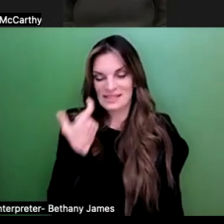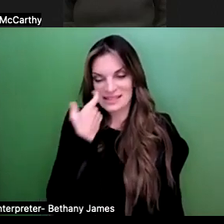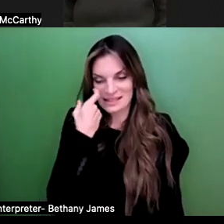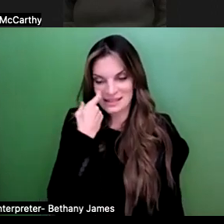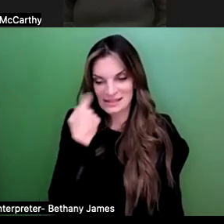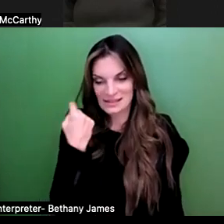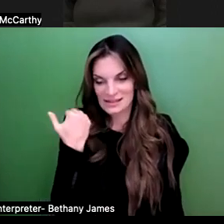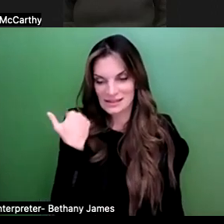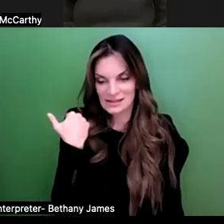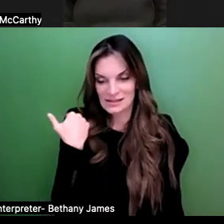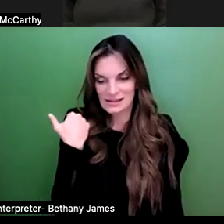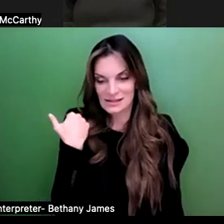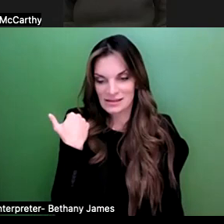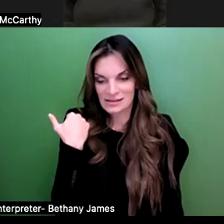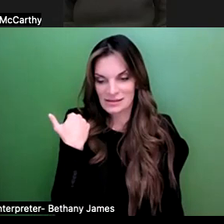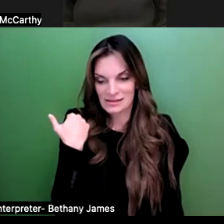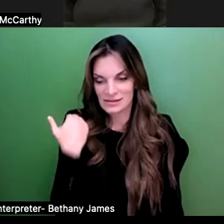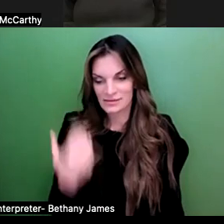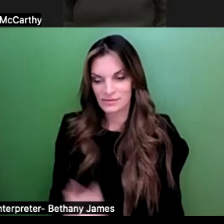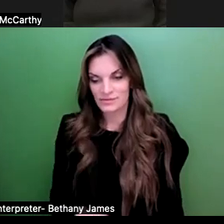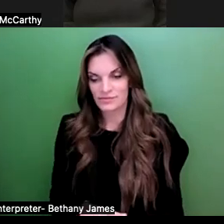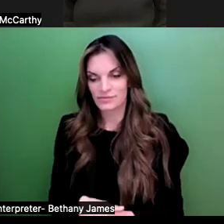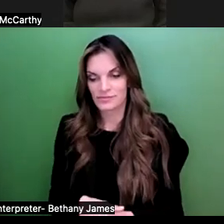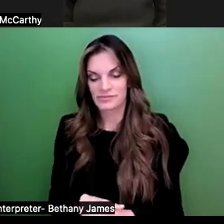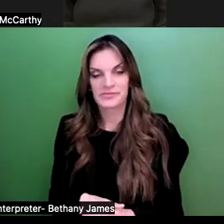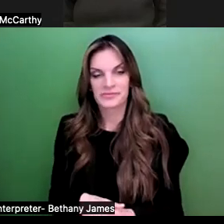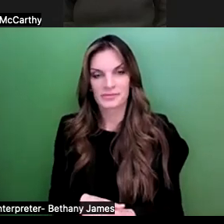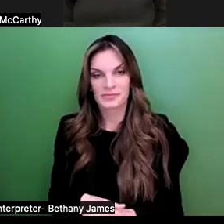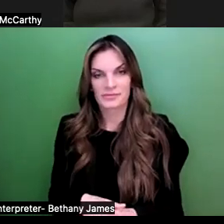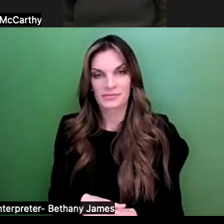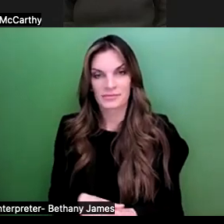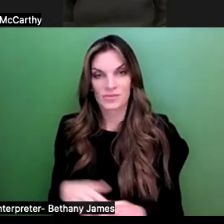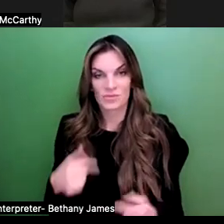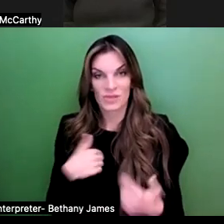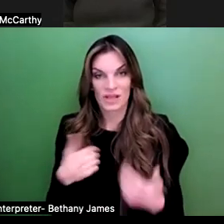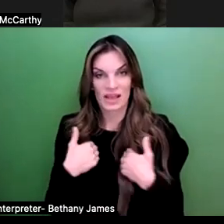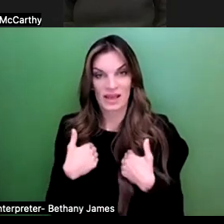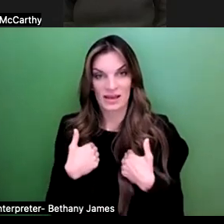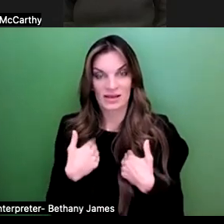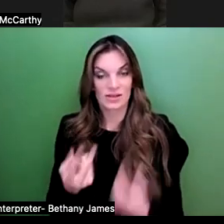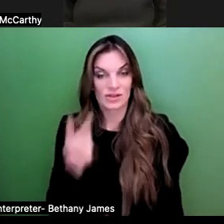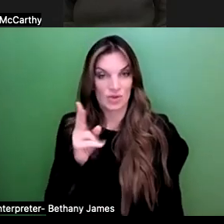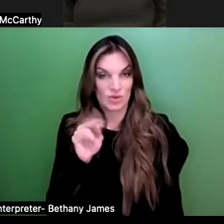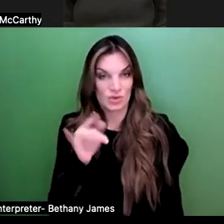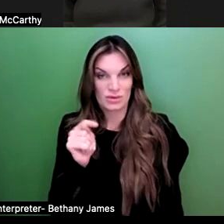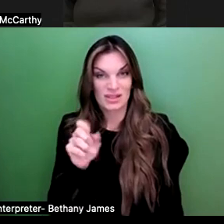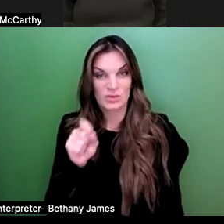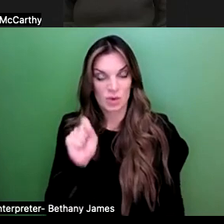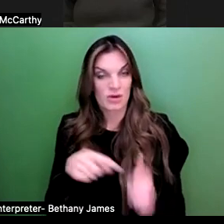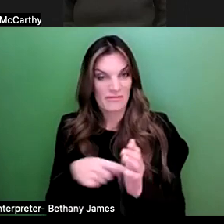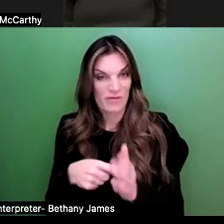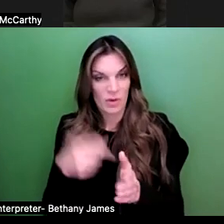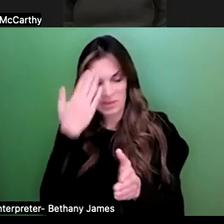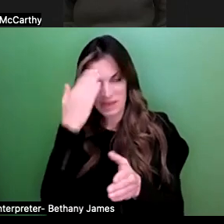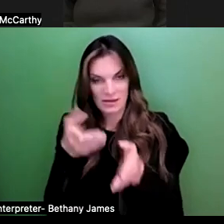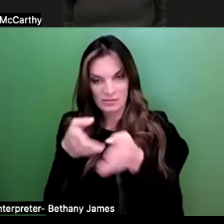something because it had 2 units in it. And one of them, the reason for it was that we could either rent it